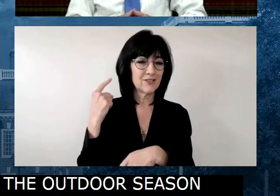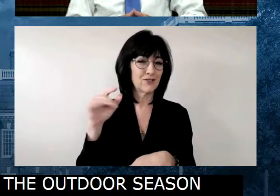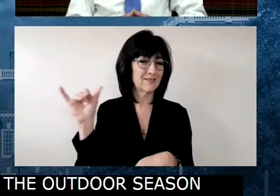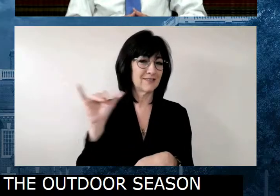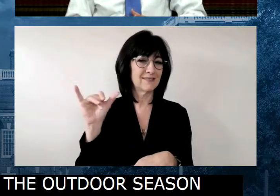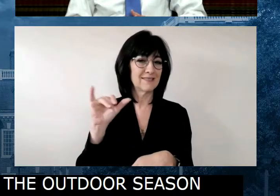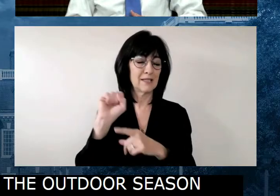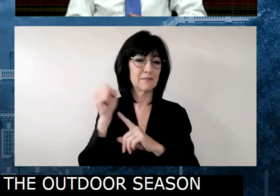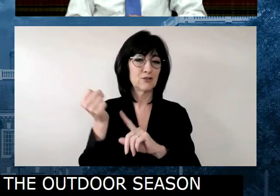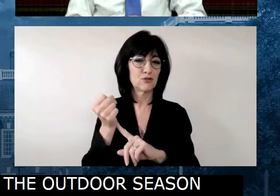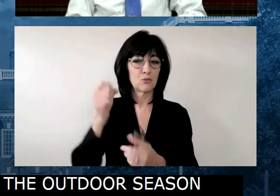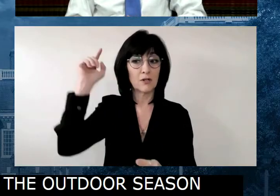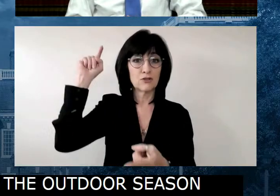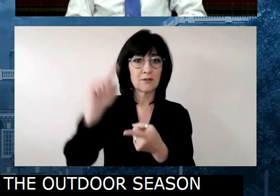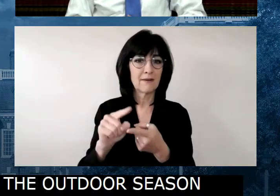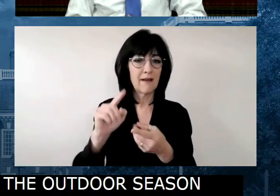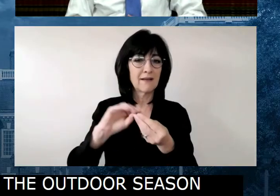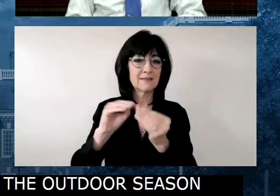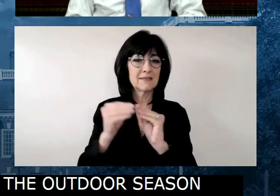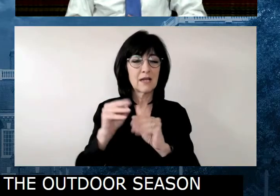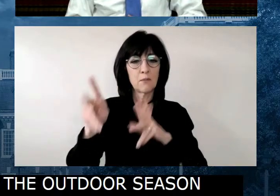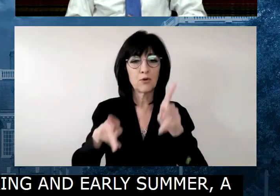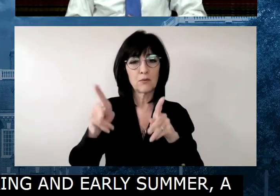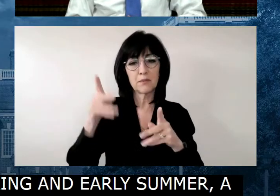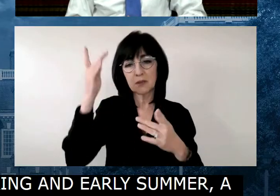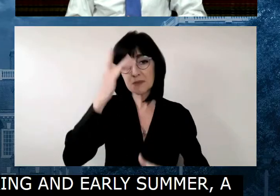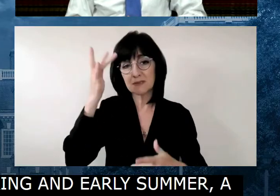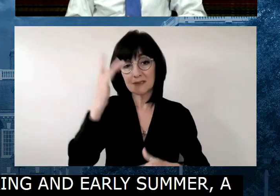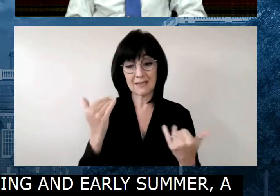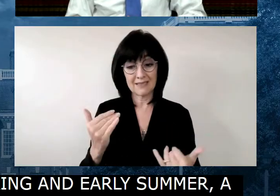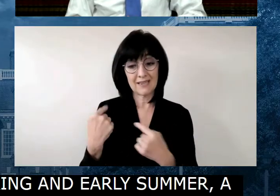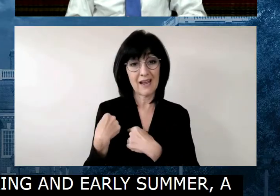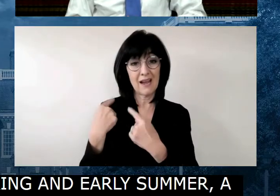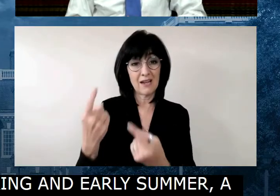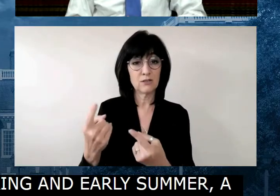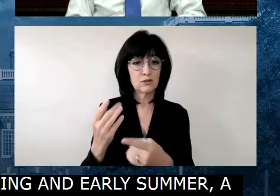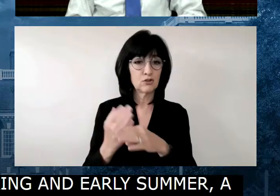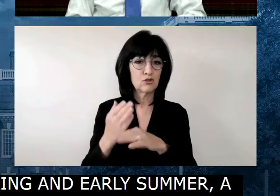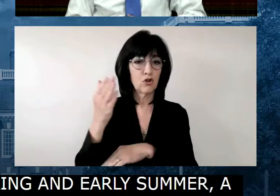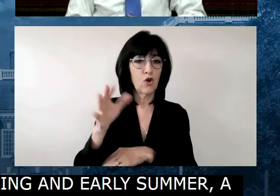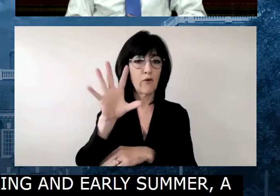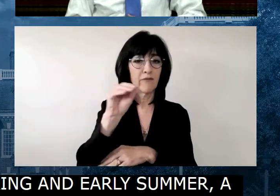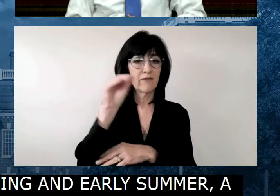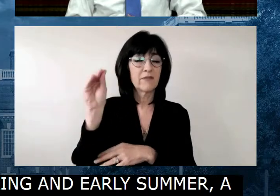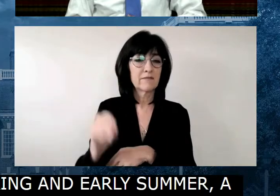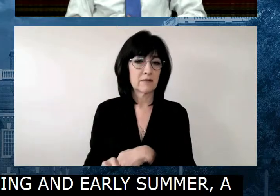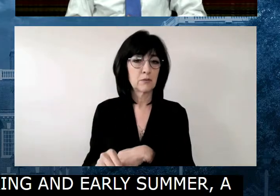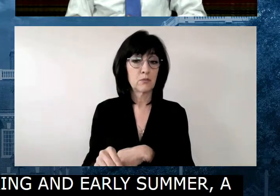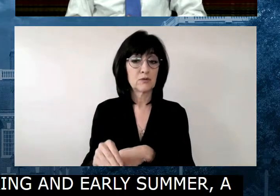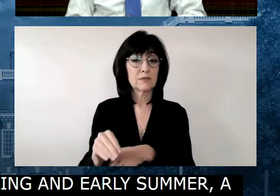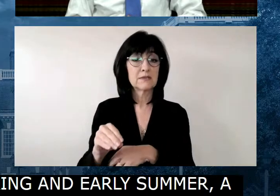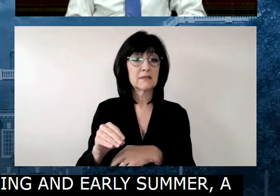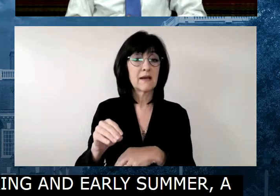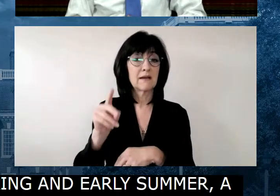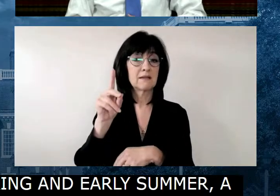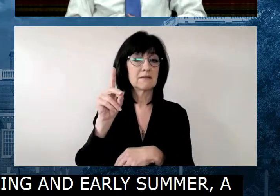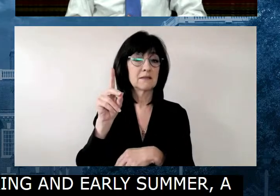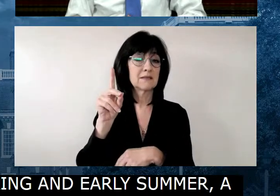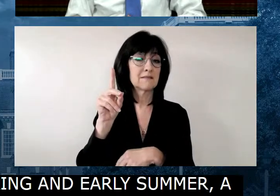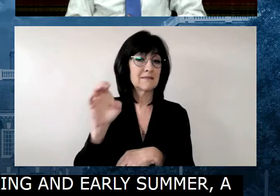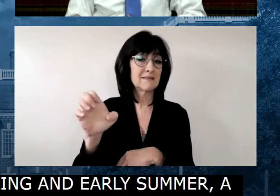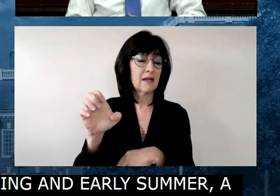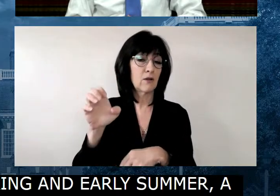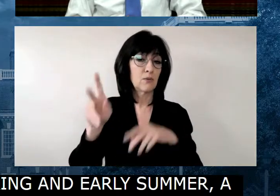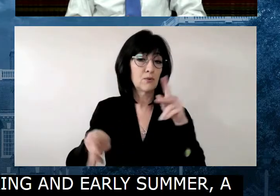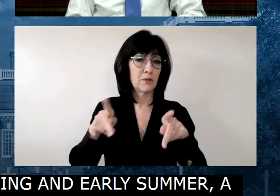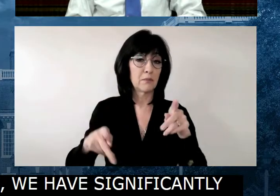course, we've significantly vaccinated more than 50% of Delawareans and continue to do that. That's really the challenge